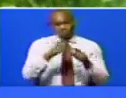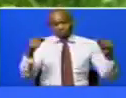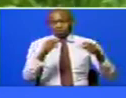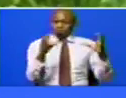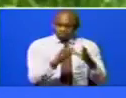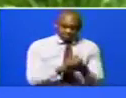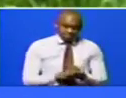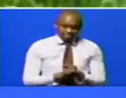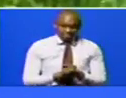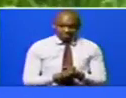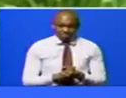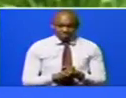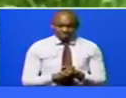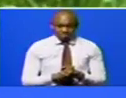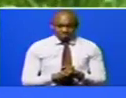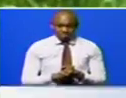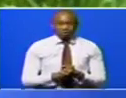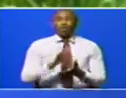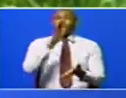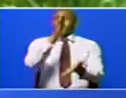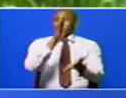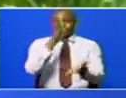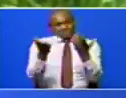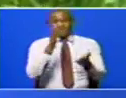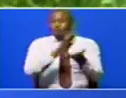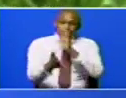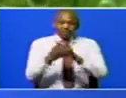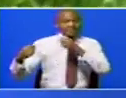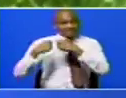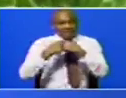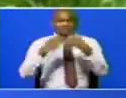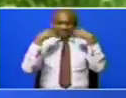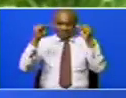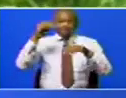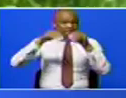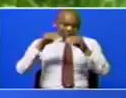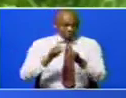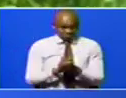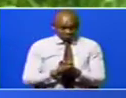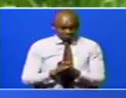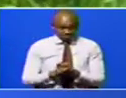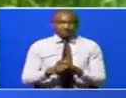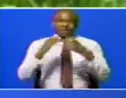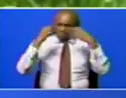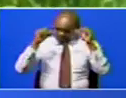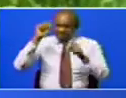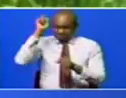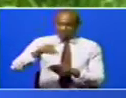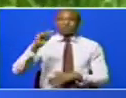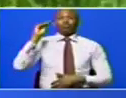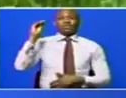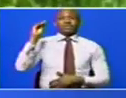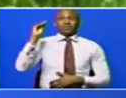opposition, and nobody challenges the presidential elections, the president must be sworn